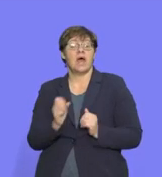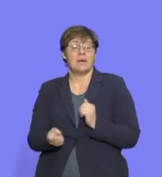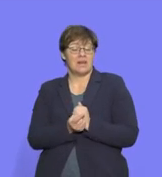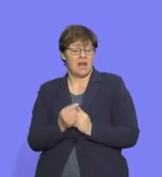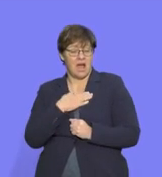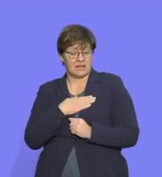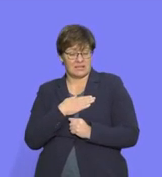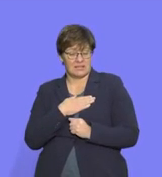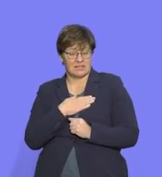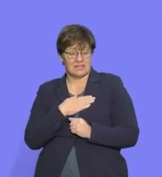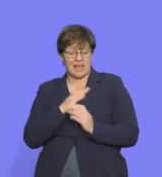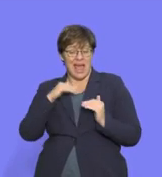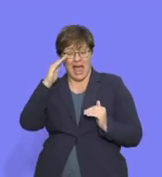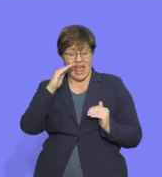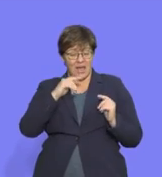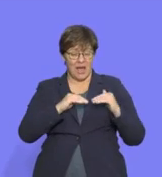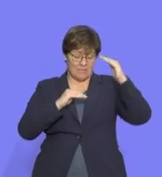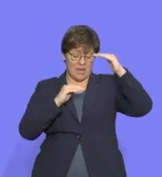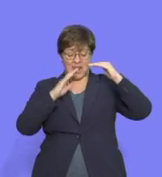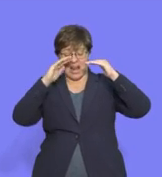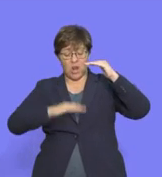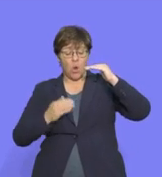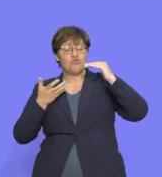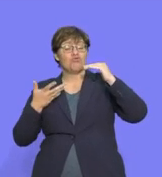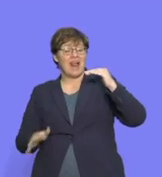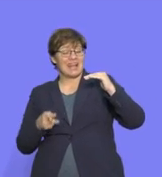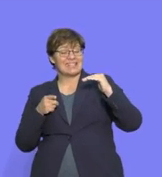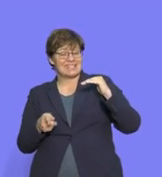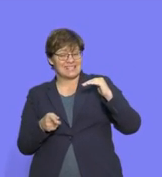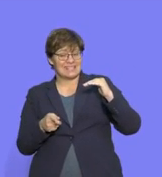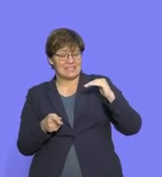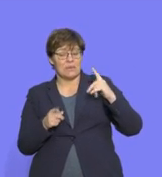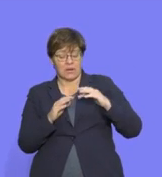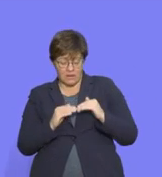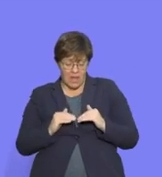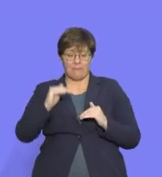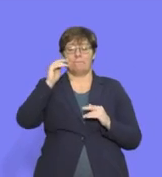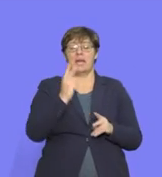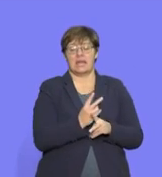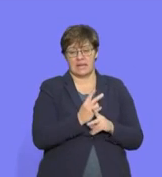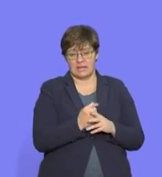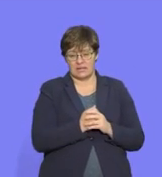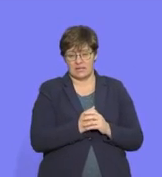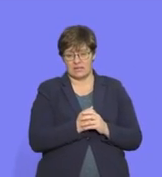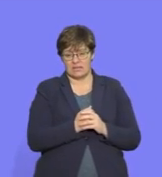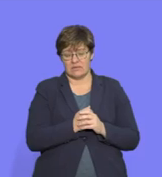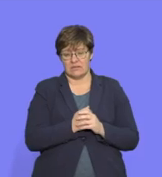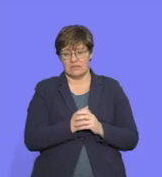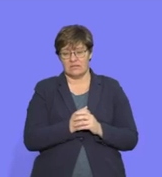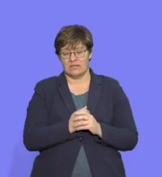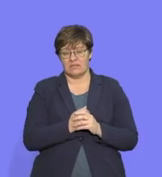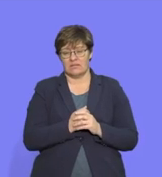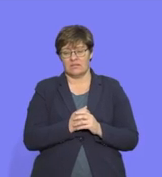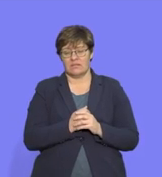heart? It goes down, all right? And then it goes up again, but that's going to go another stretch.